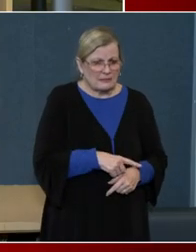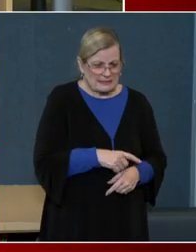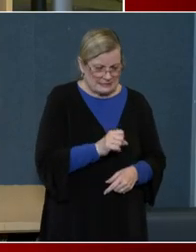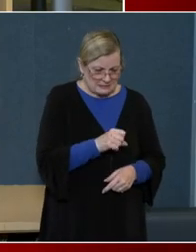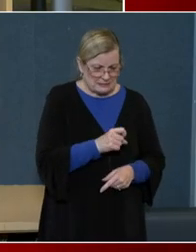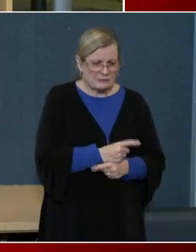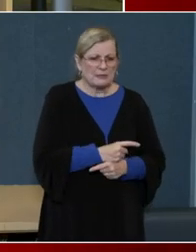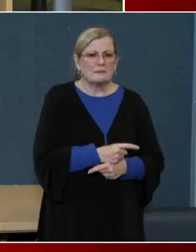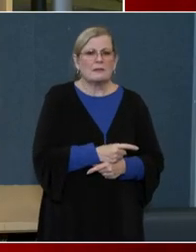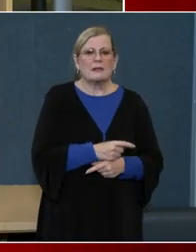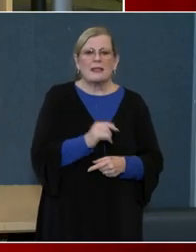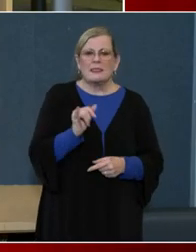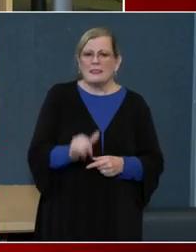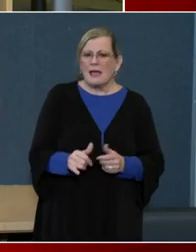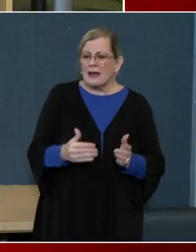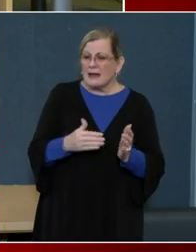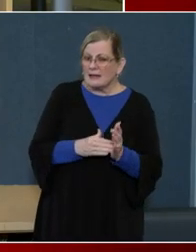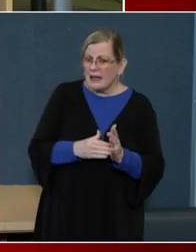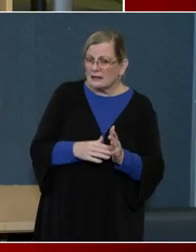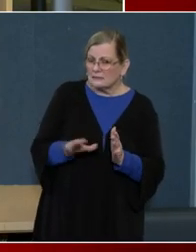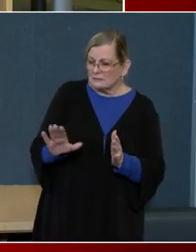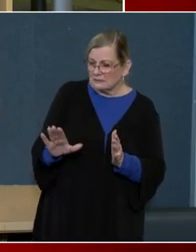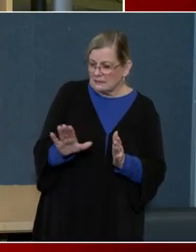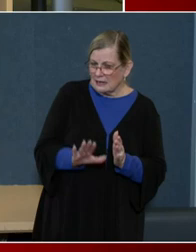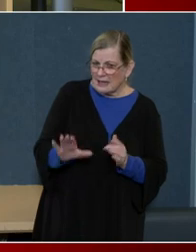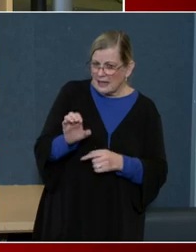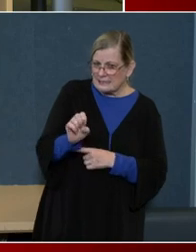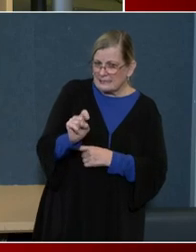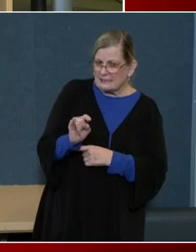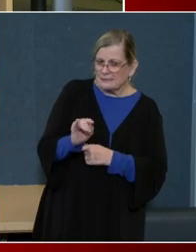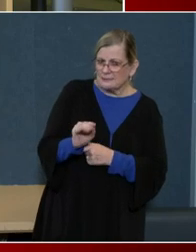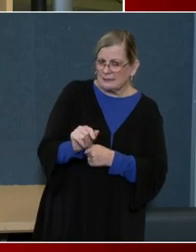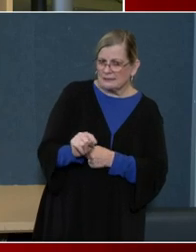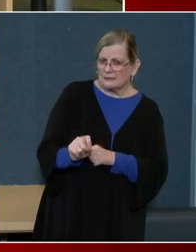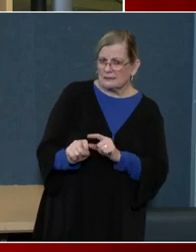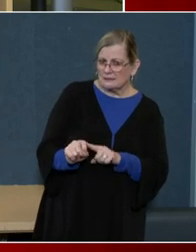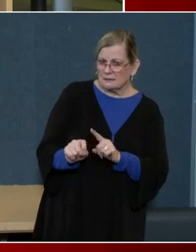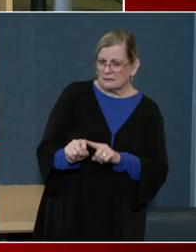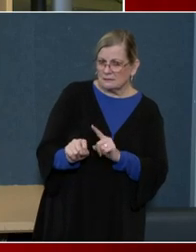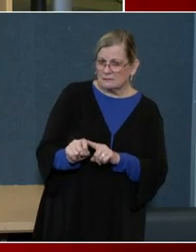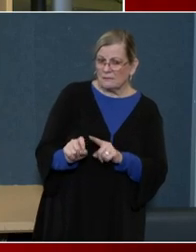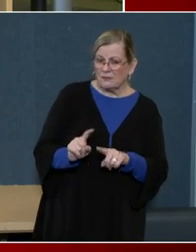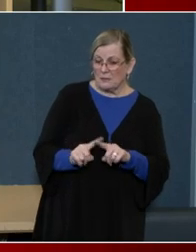those are estimates and also reflects our building capacity.